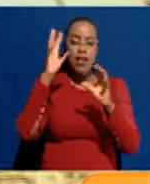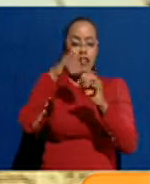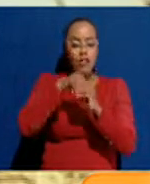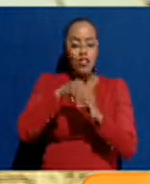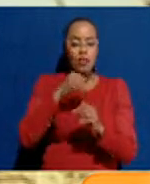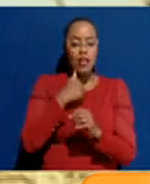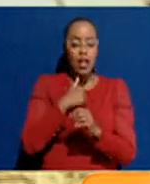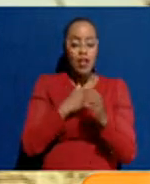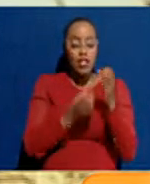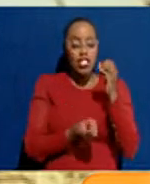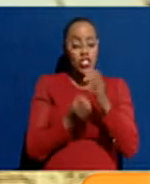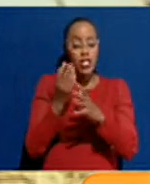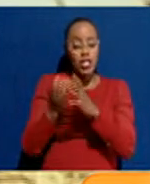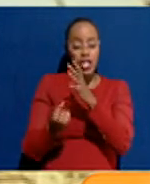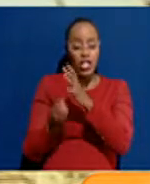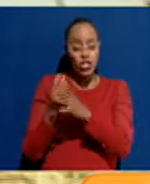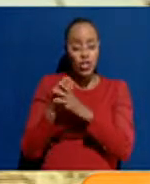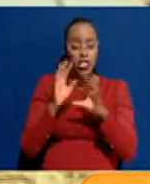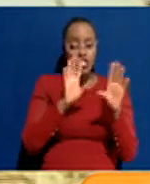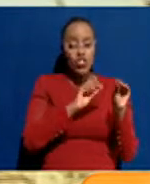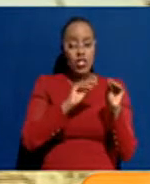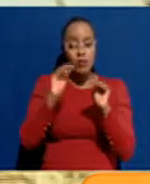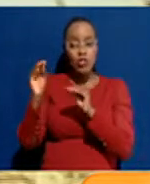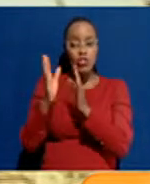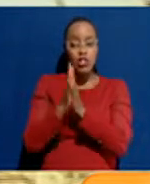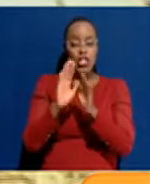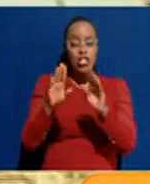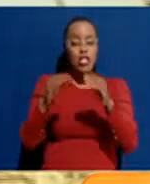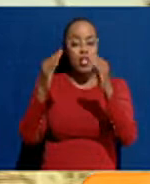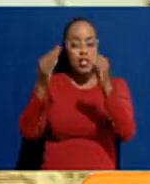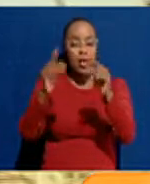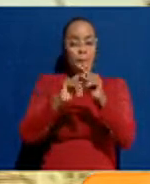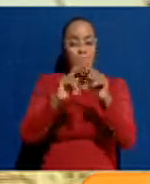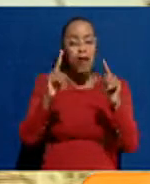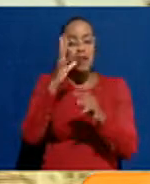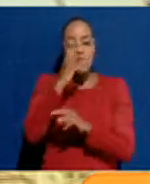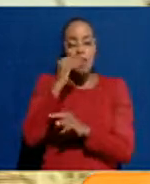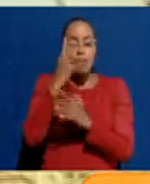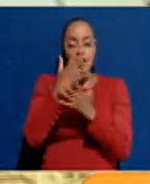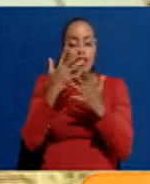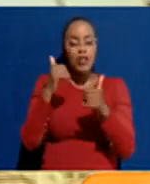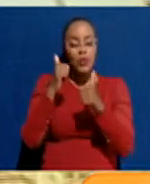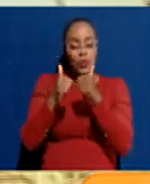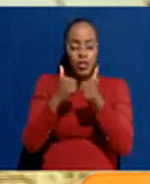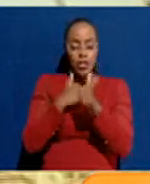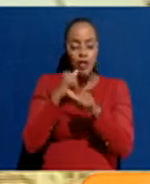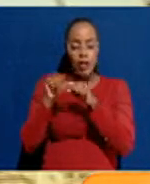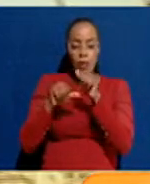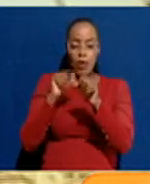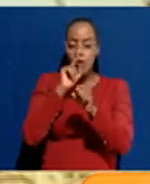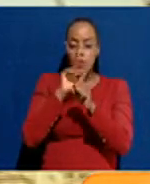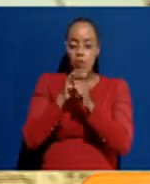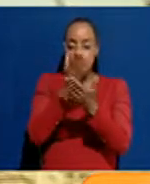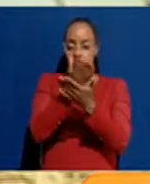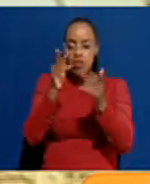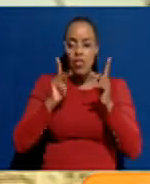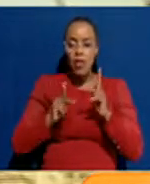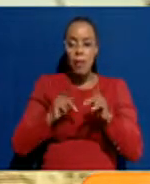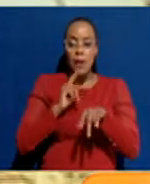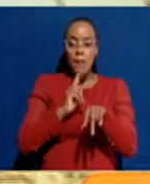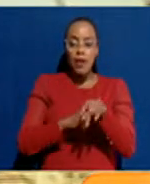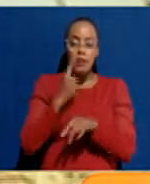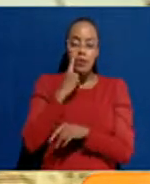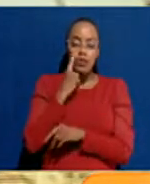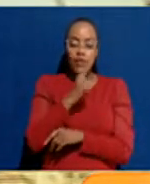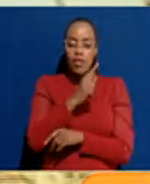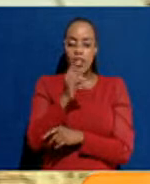in generation, in transmission, and in distribution. But the beauty, and this is really what I want to assure also the members of the public, when you look at some of